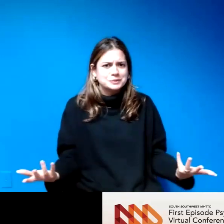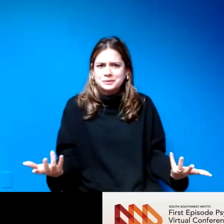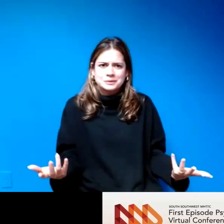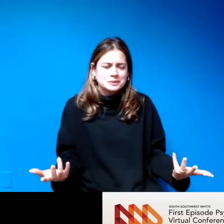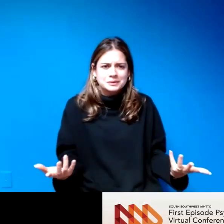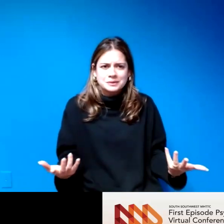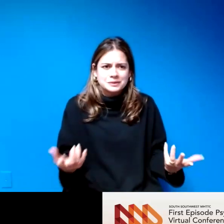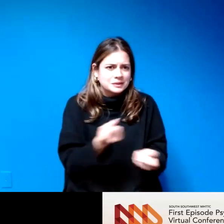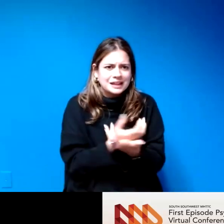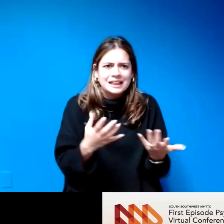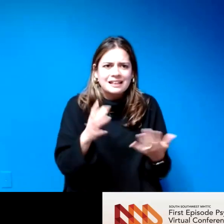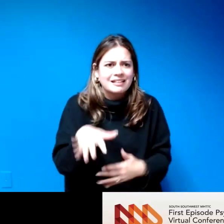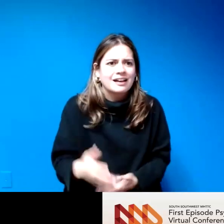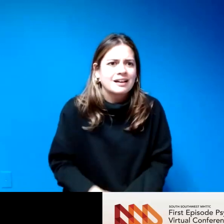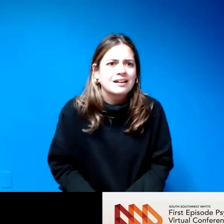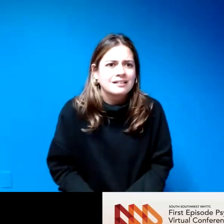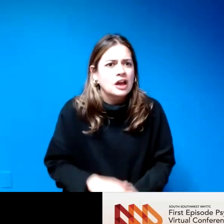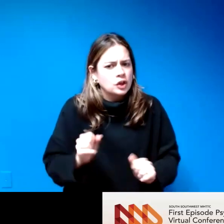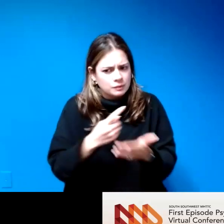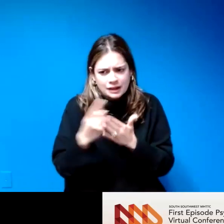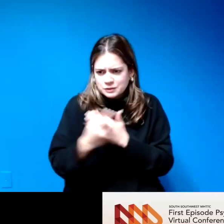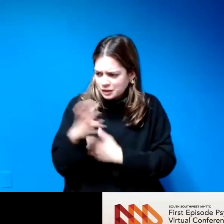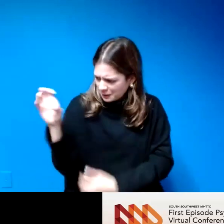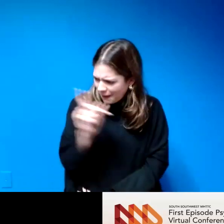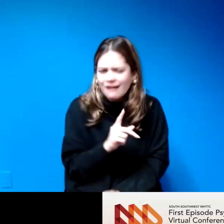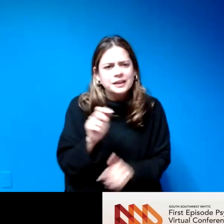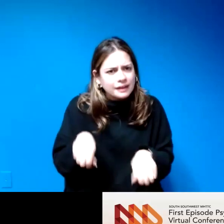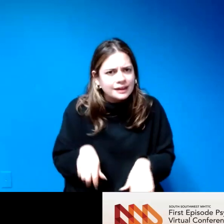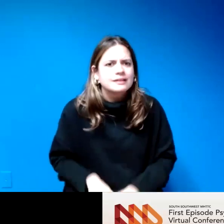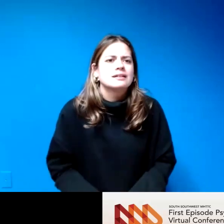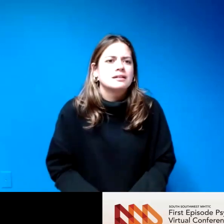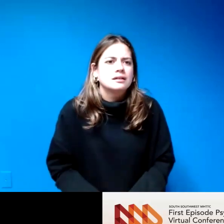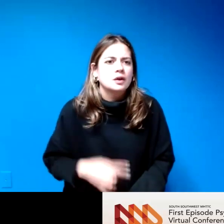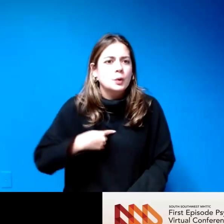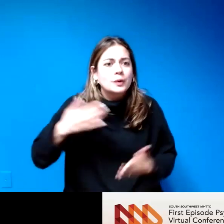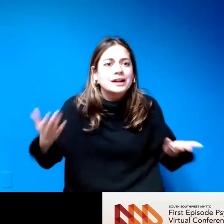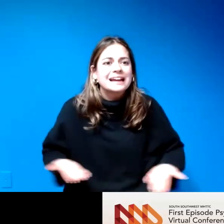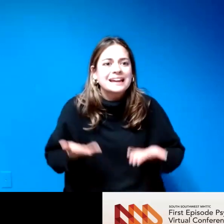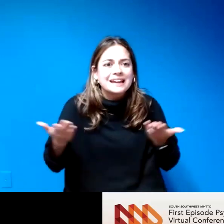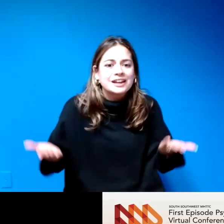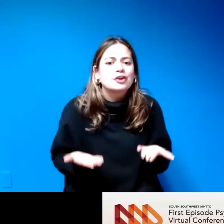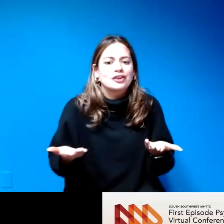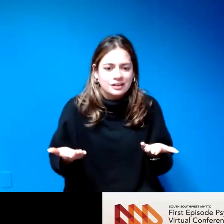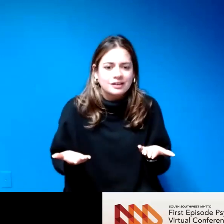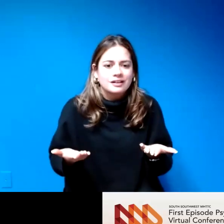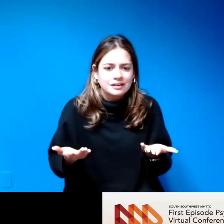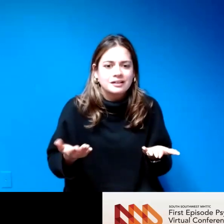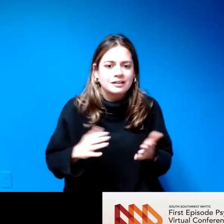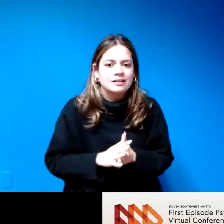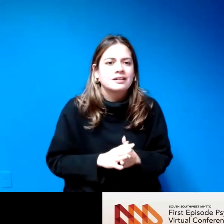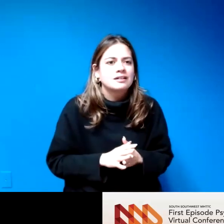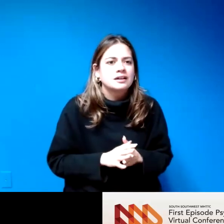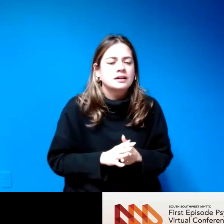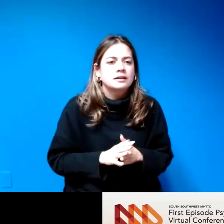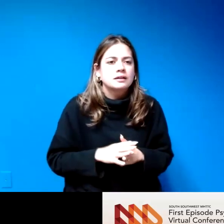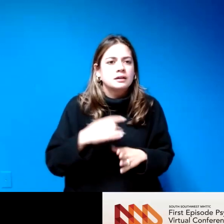finish this project, that's okay. That is next week. You can come back and finish this project. And hear that from the supervisor, I hope.